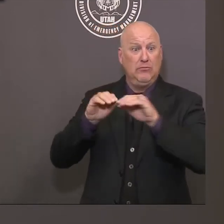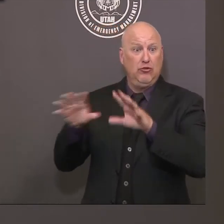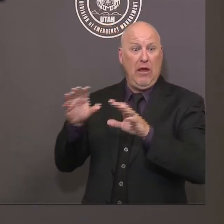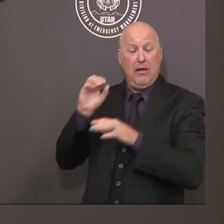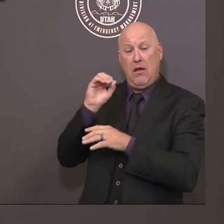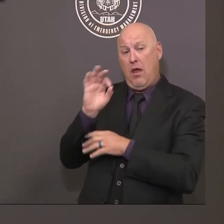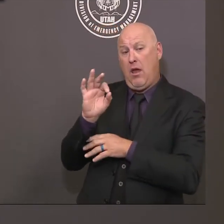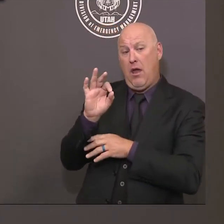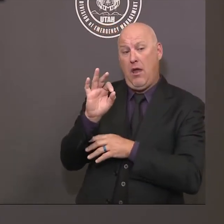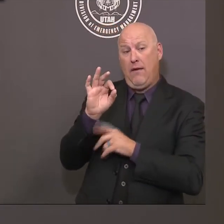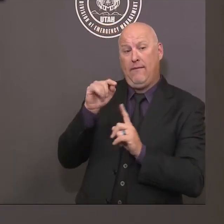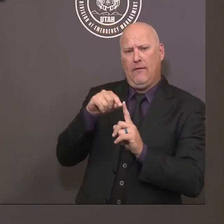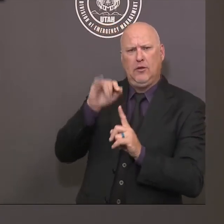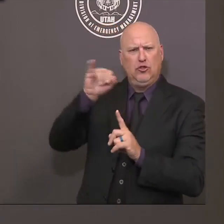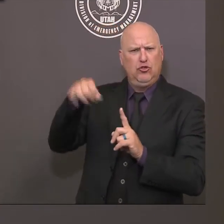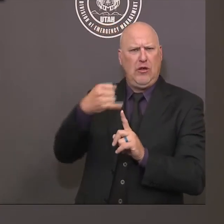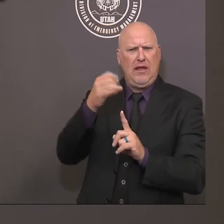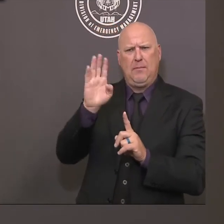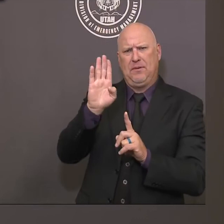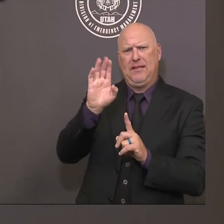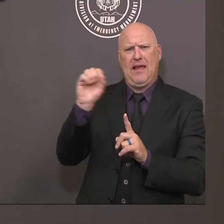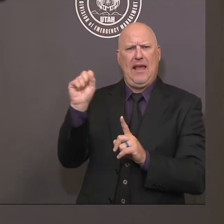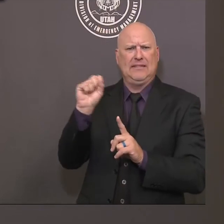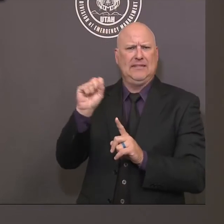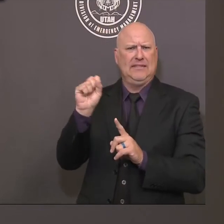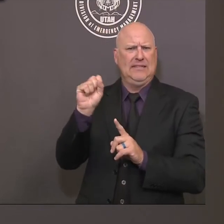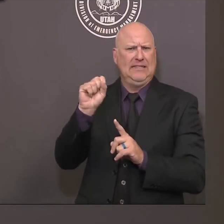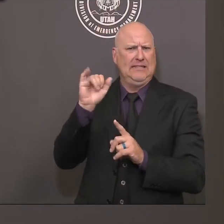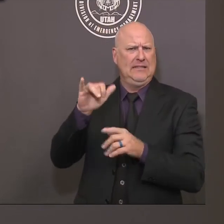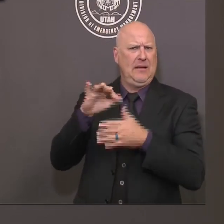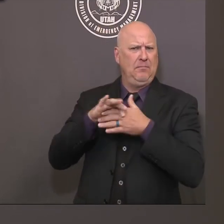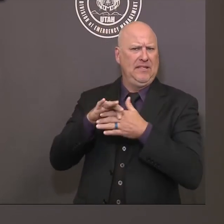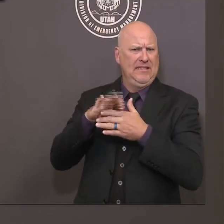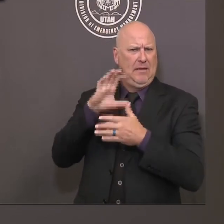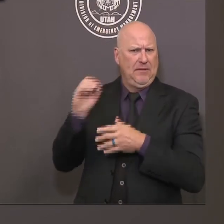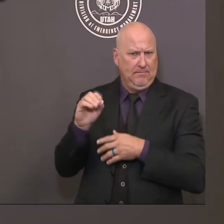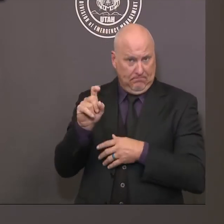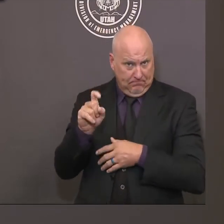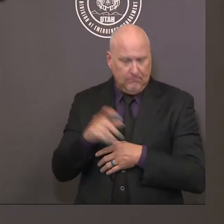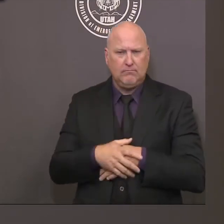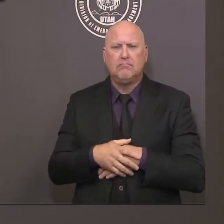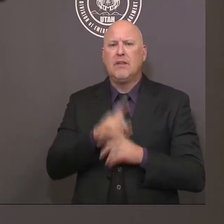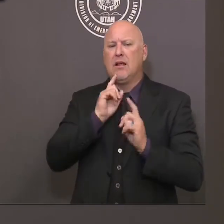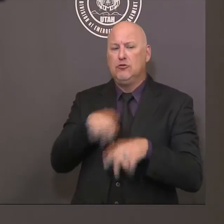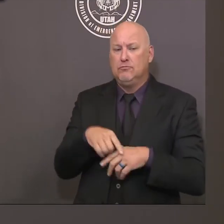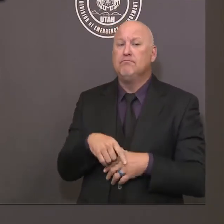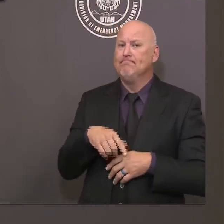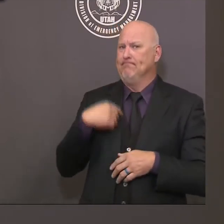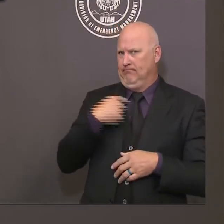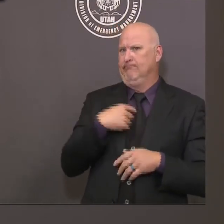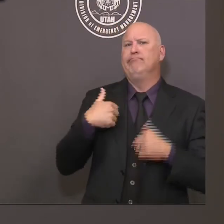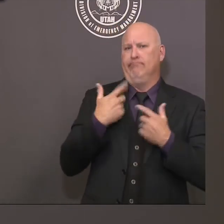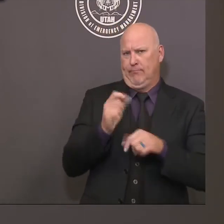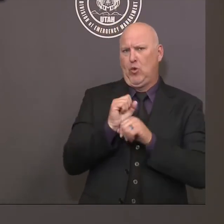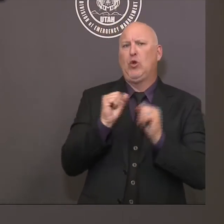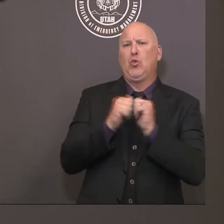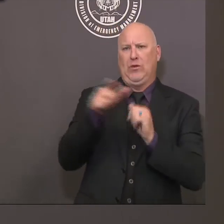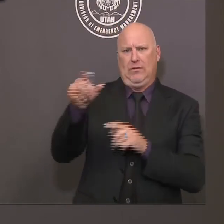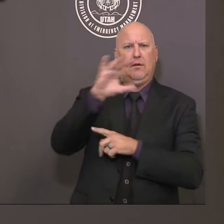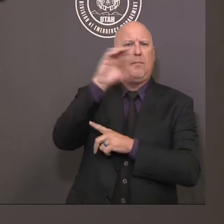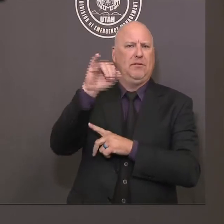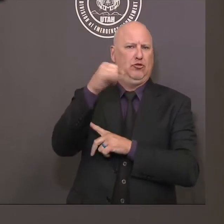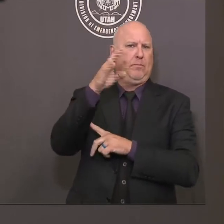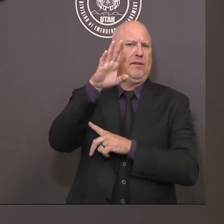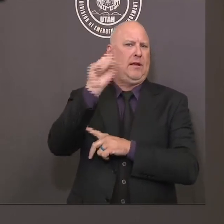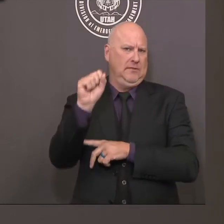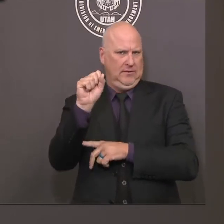excuse me? So we're actively working with JBS and the Bear River Health Department, in addition to the Centers for Disease Control and Prevention,